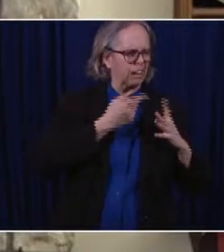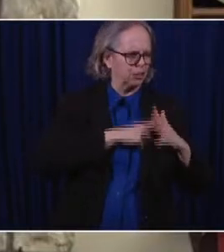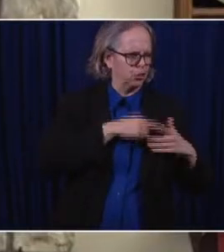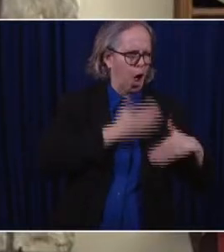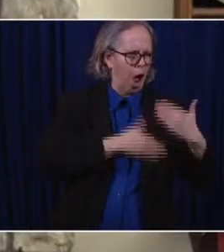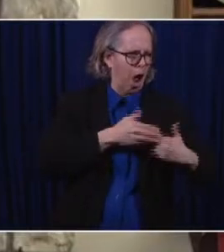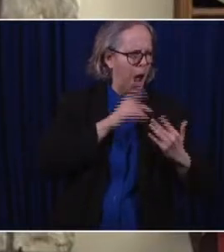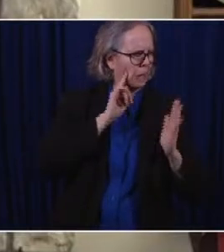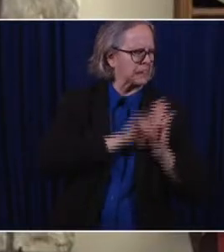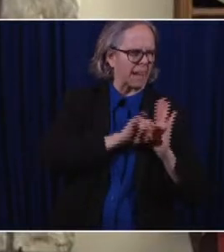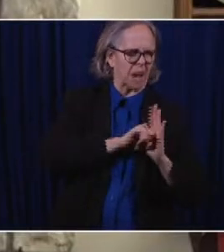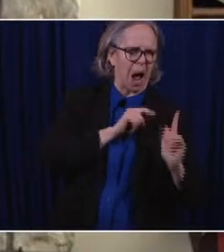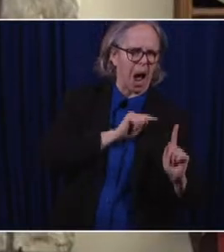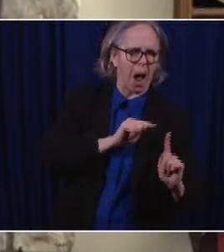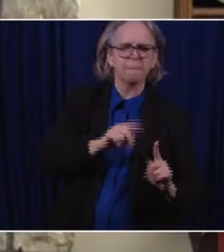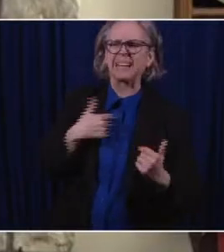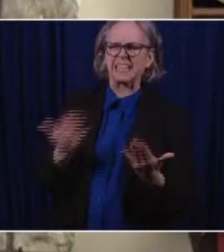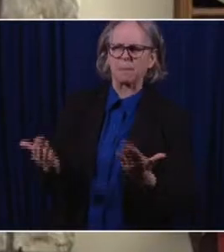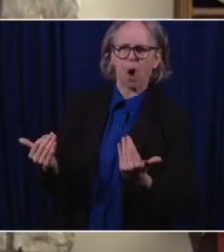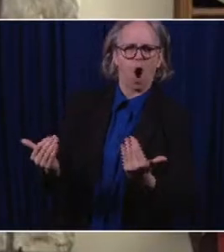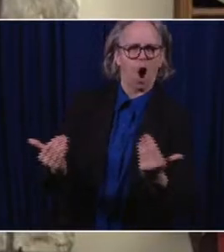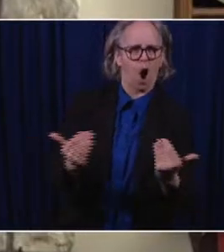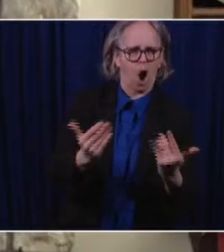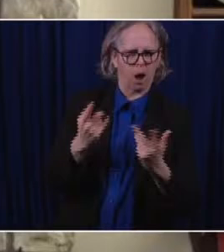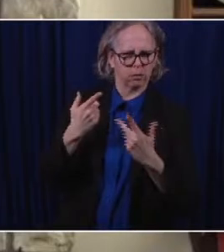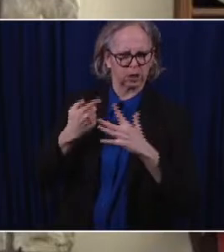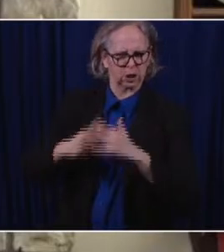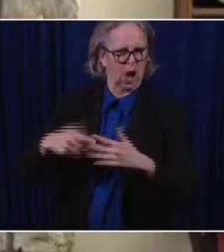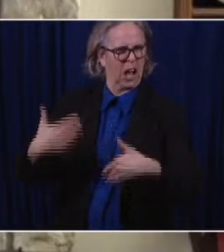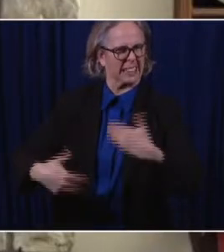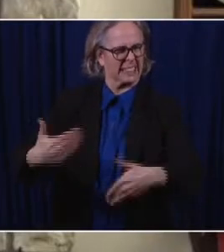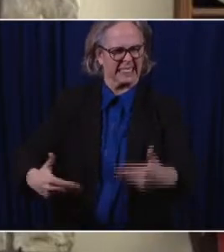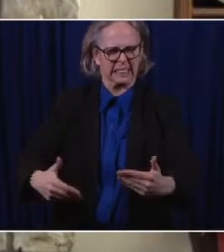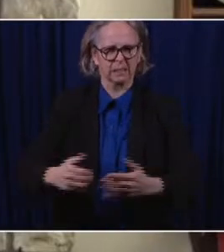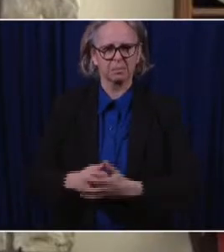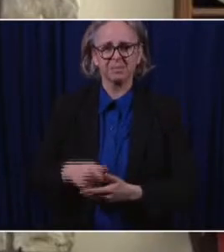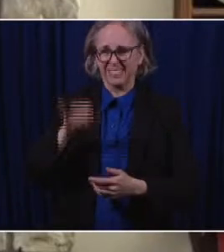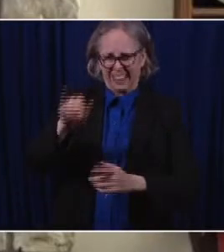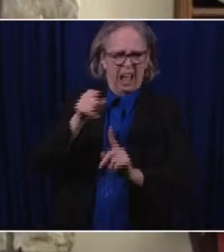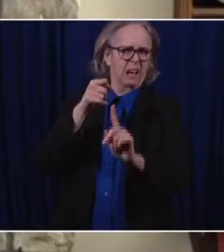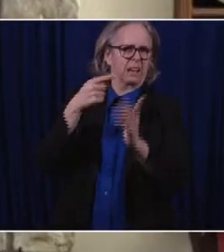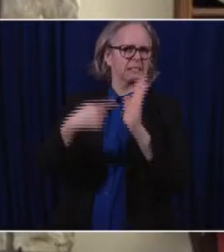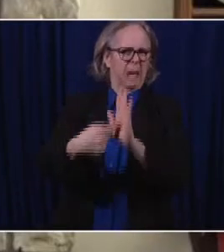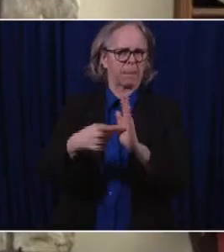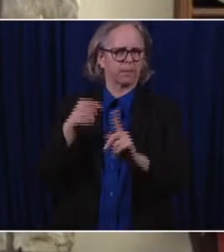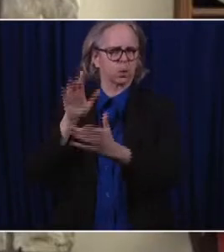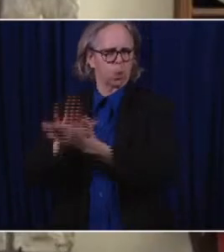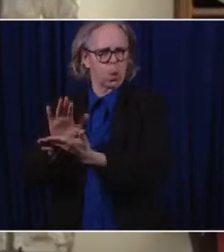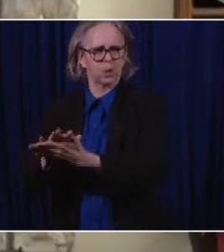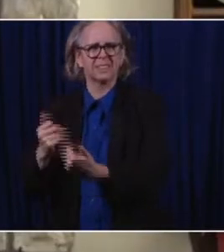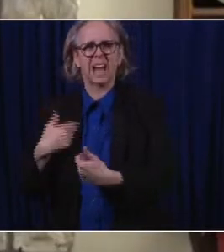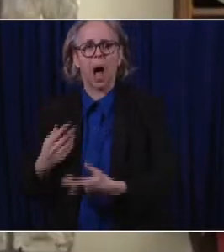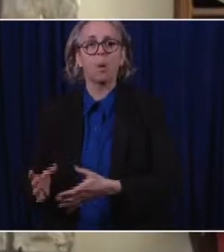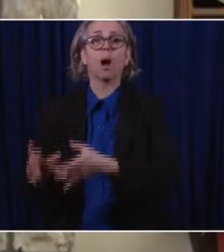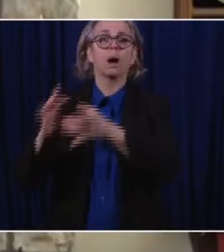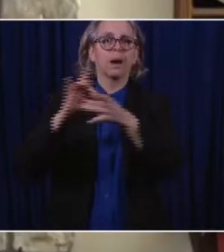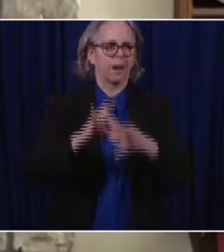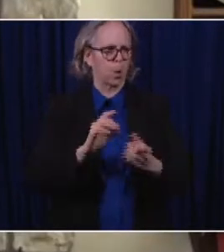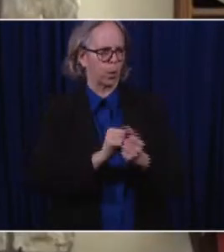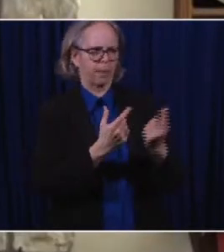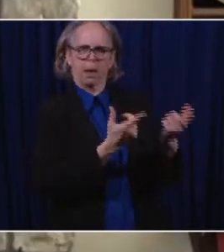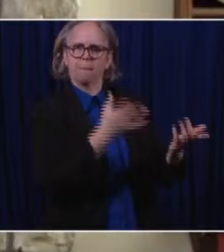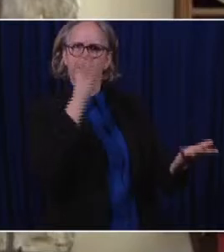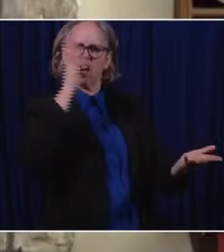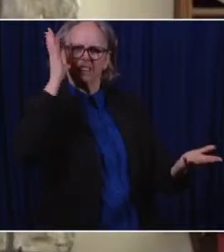I also want to speak to every parent. And I would ask you to communicate to your local school